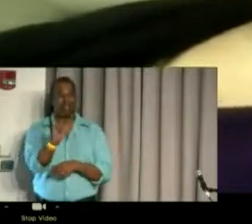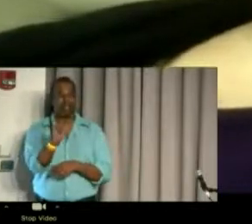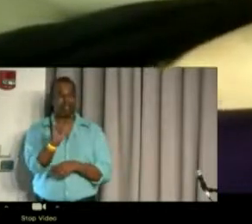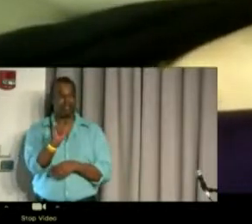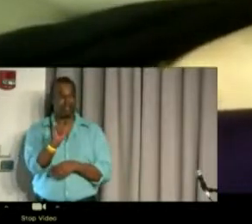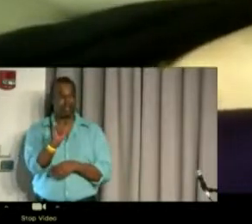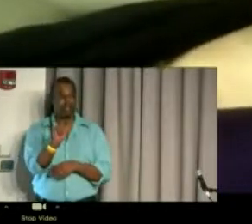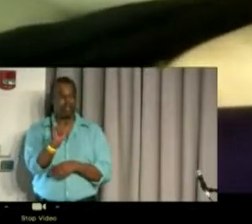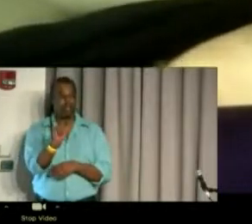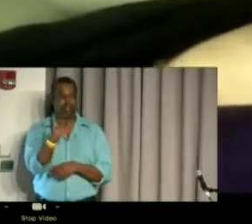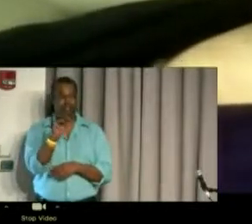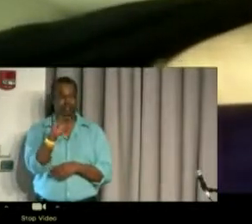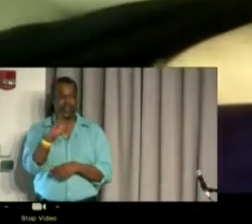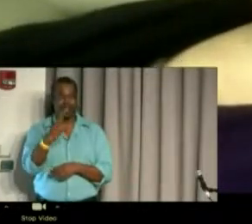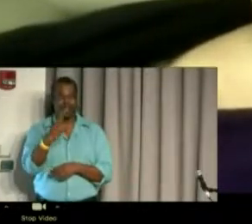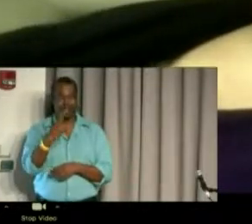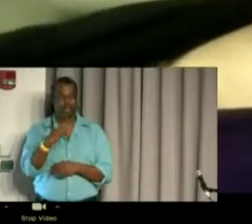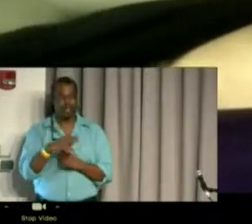which